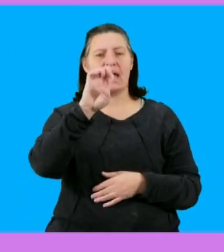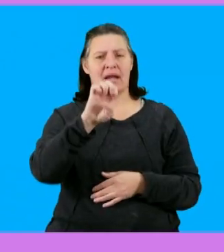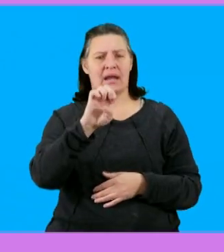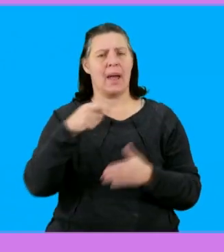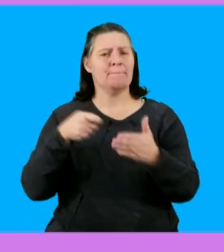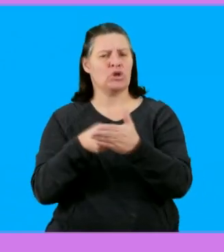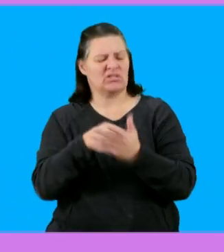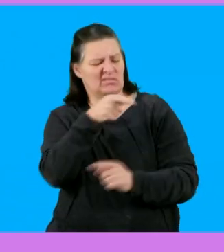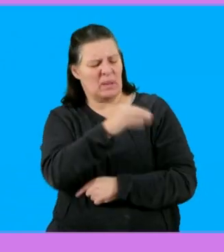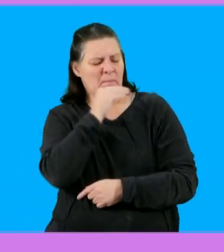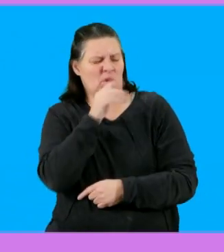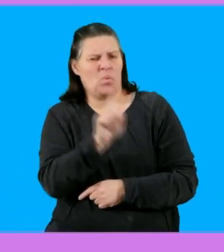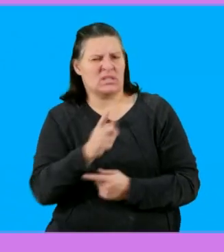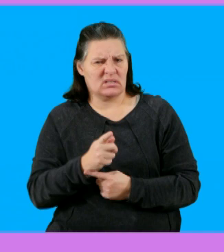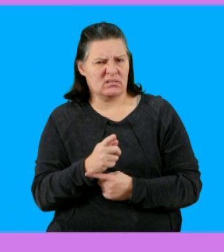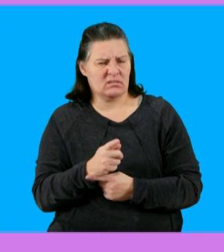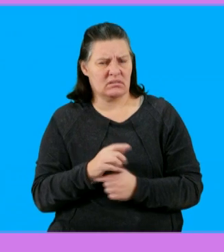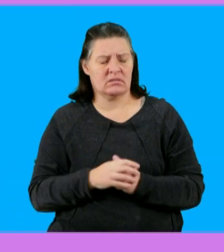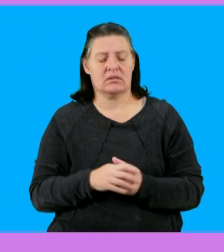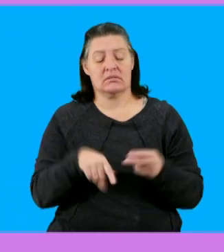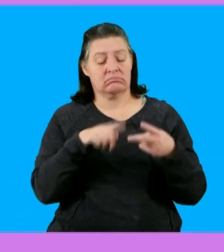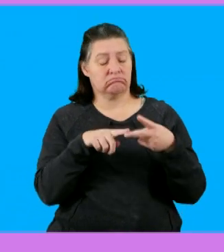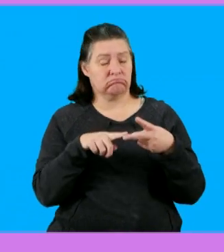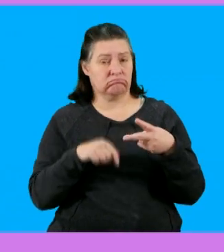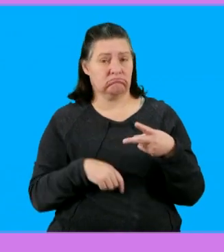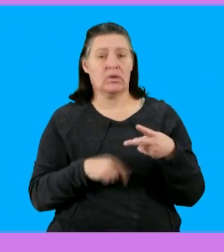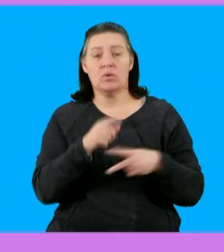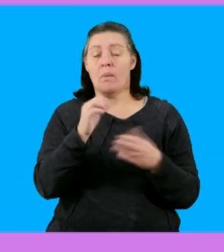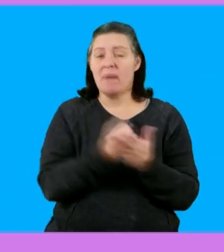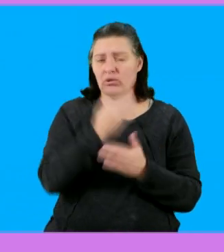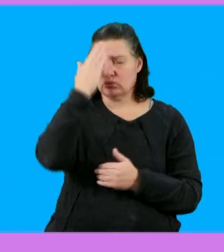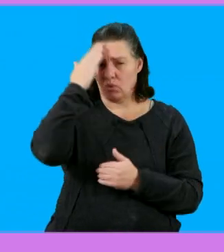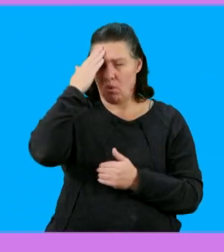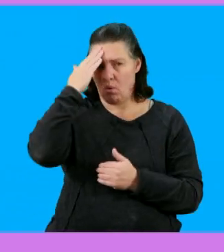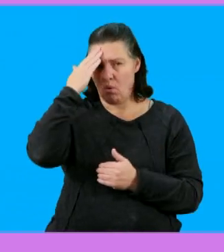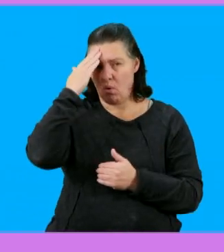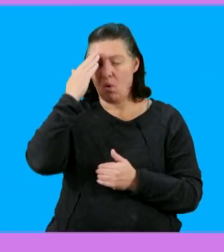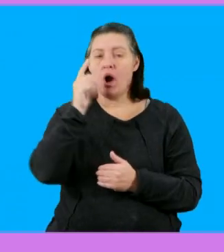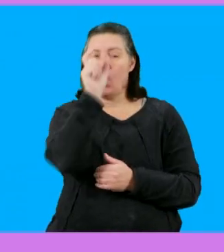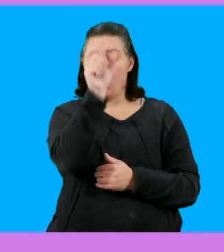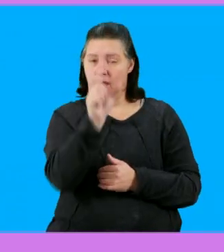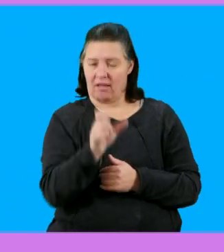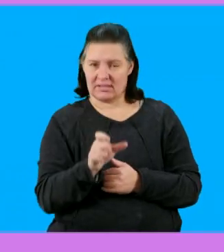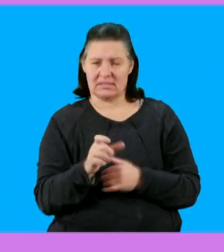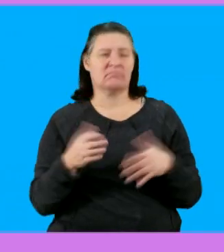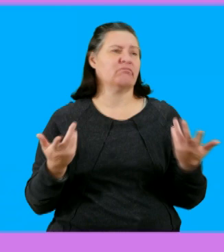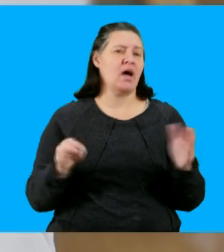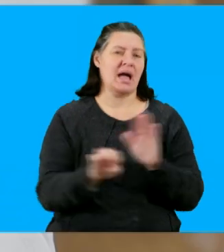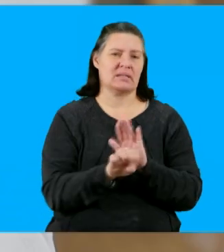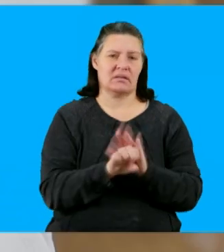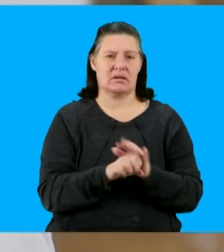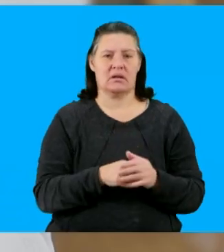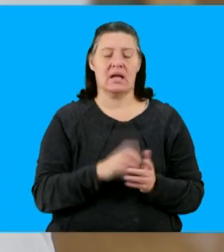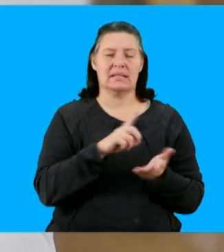purchase, meaning you should know exactly what it is and what it entails. Then you must be familiar with related terminology, like